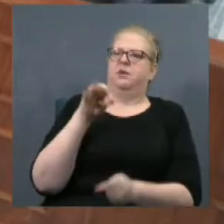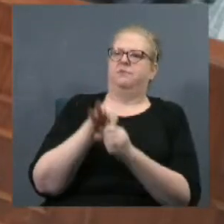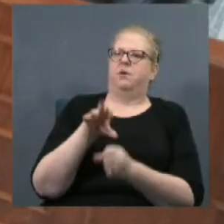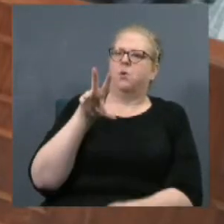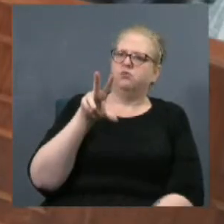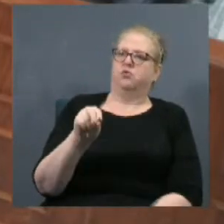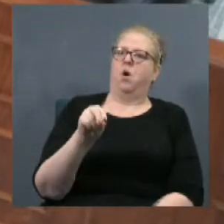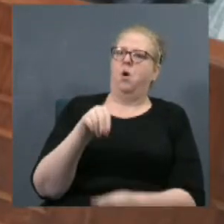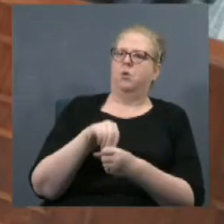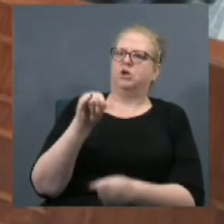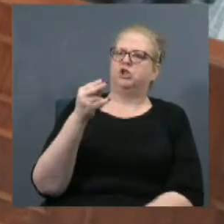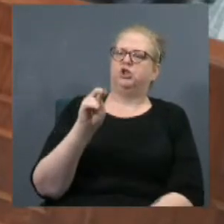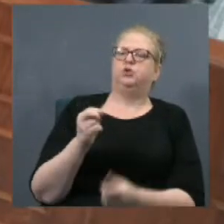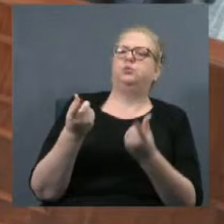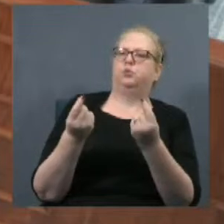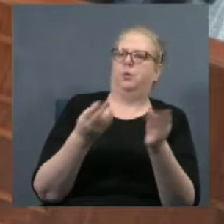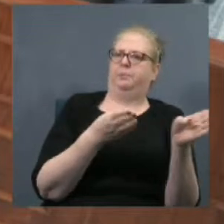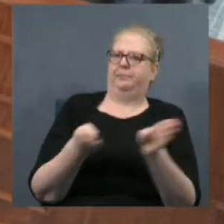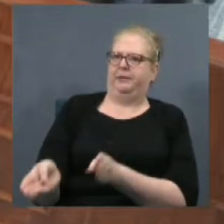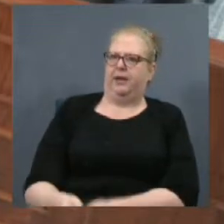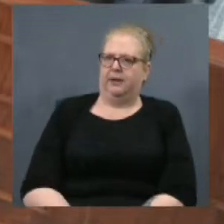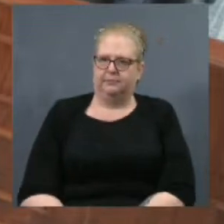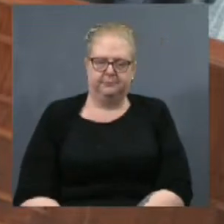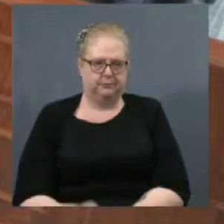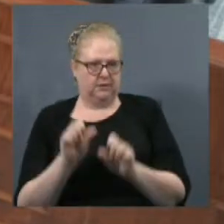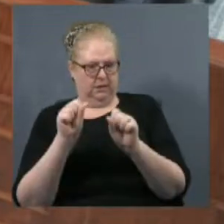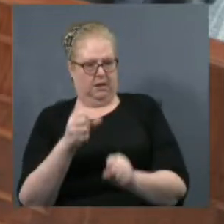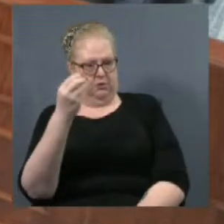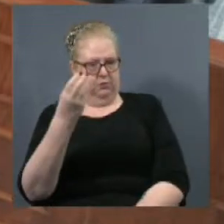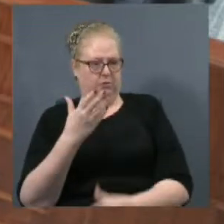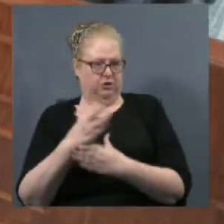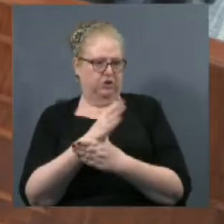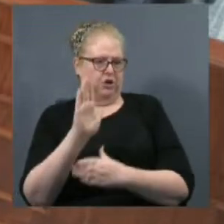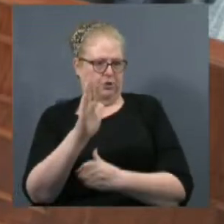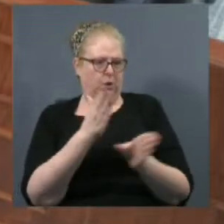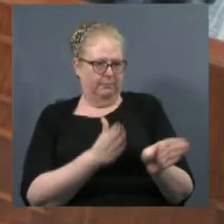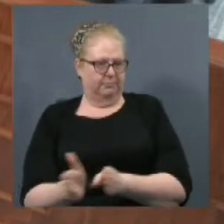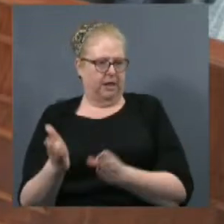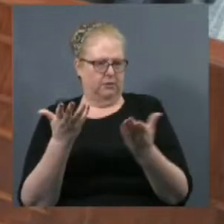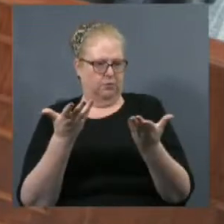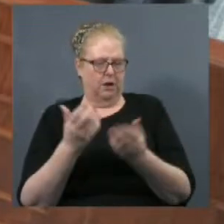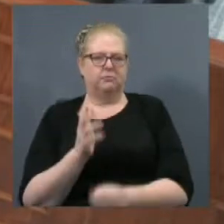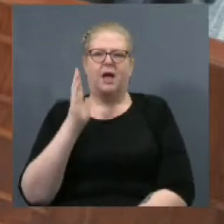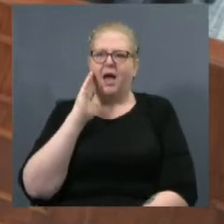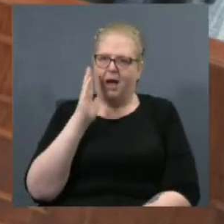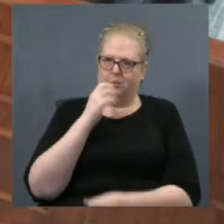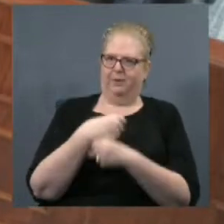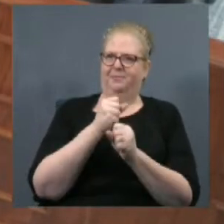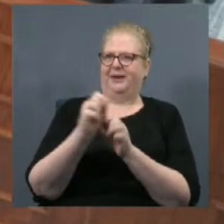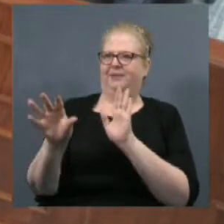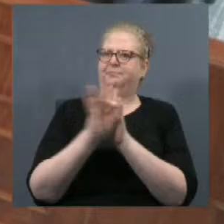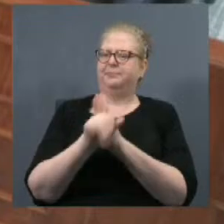Yes. What to do then? Yes, ma'am. Can we have that plan, or can you tell us I'll the plan? make another appointment